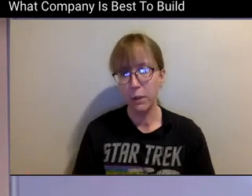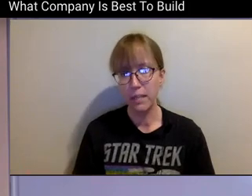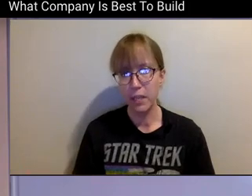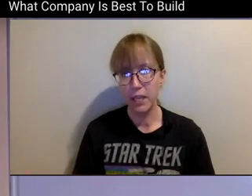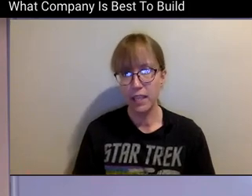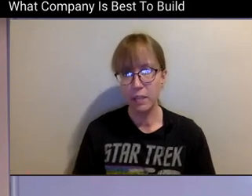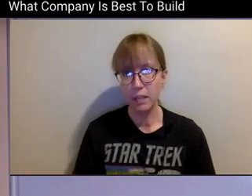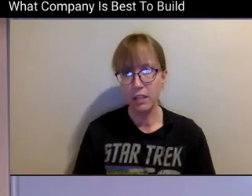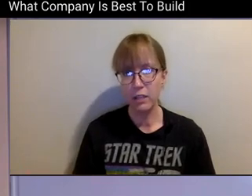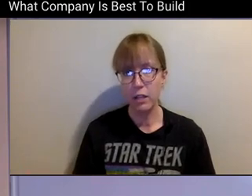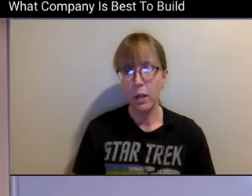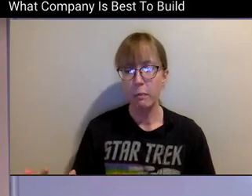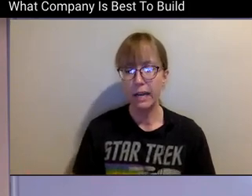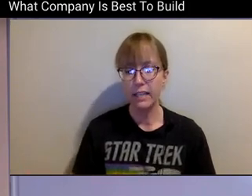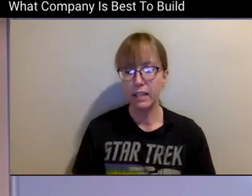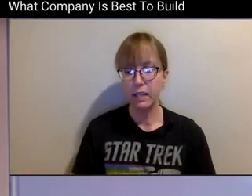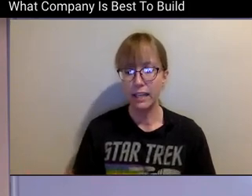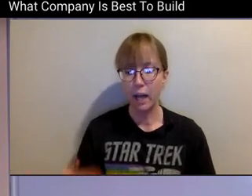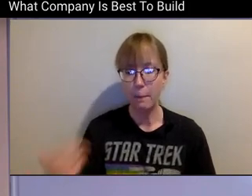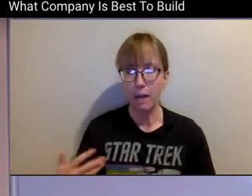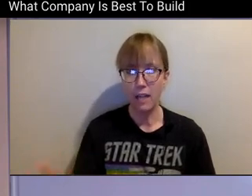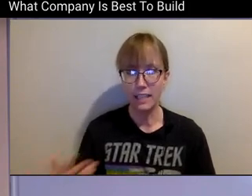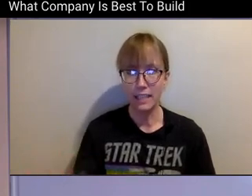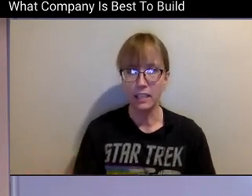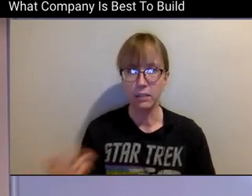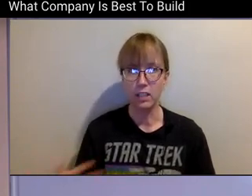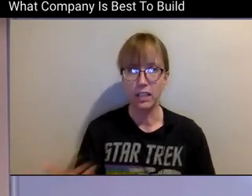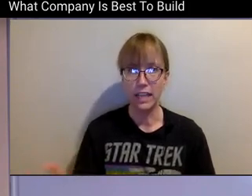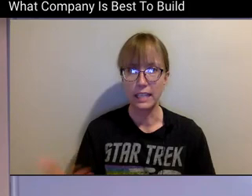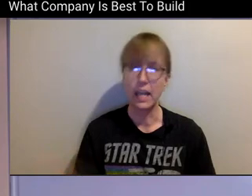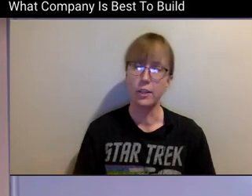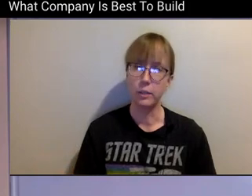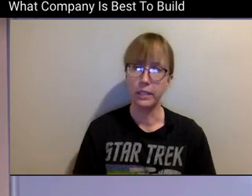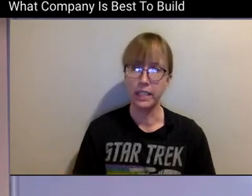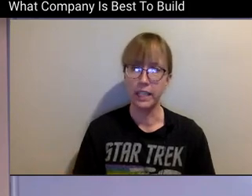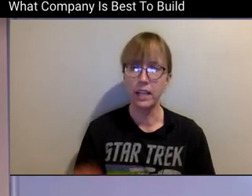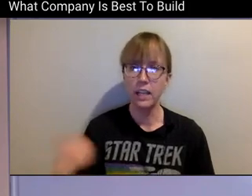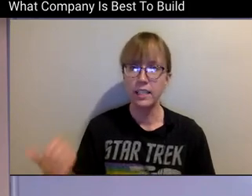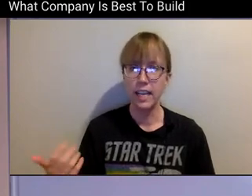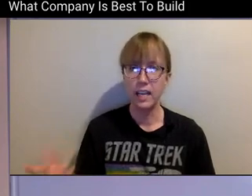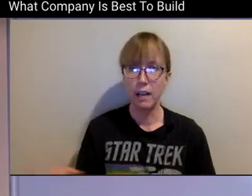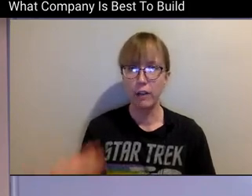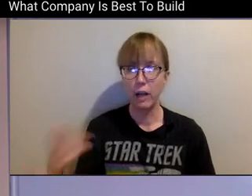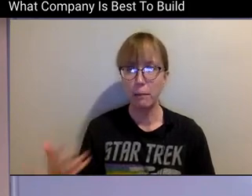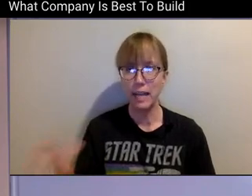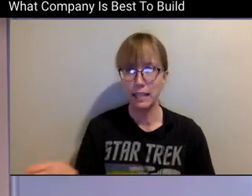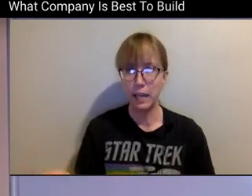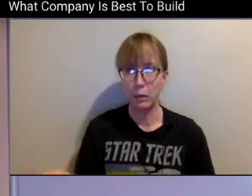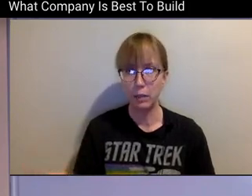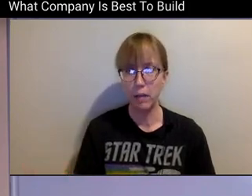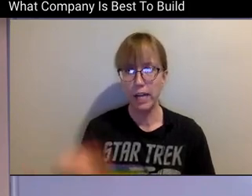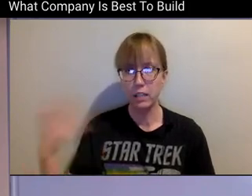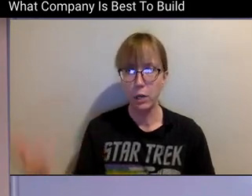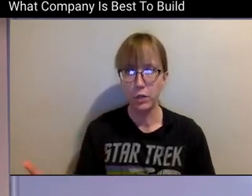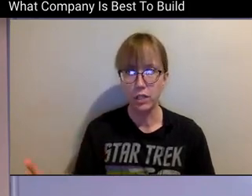doing what my downline's telling me to do, but like I'm not seeing the results that they say I should be seeing. Second, if your company has high